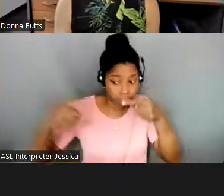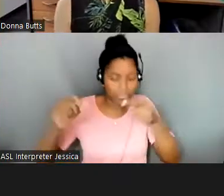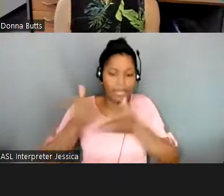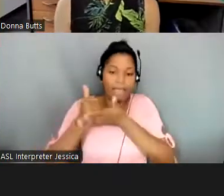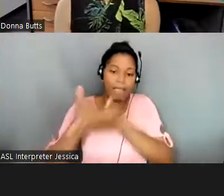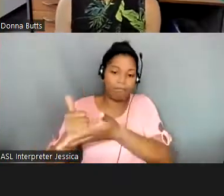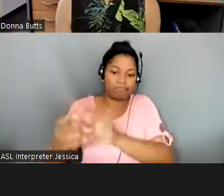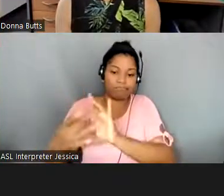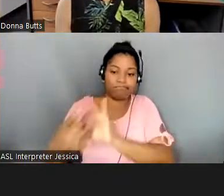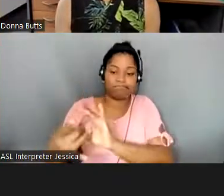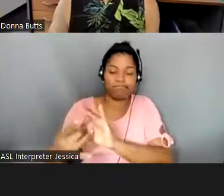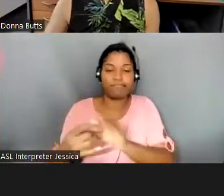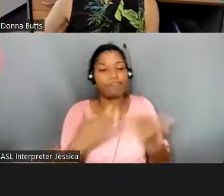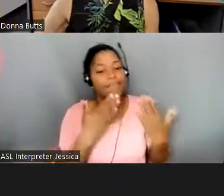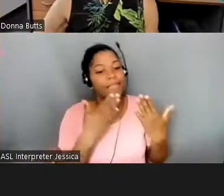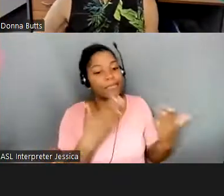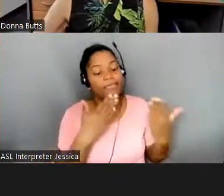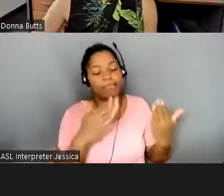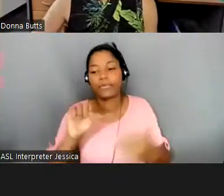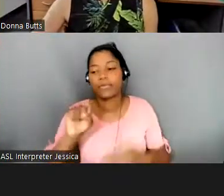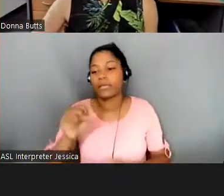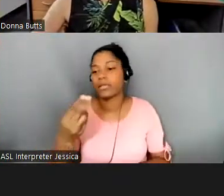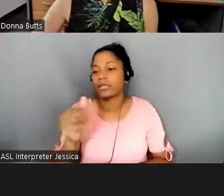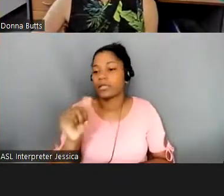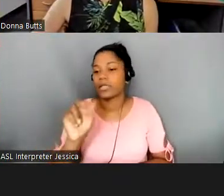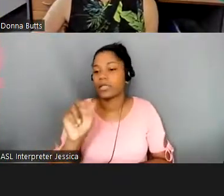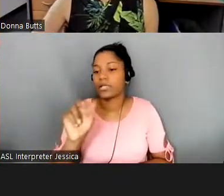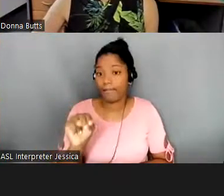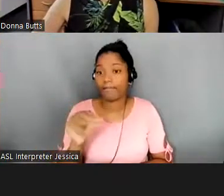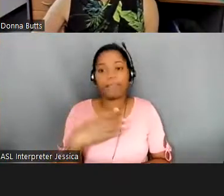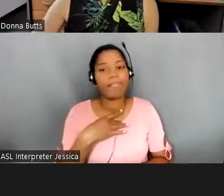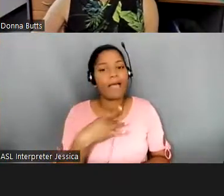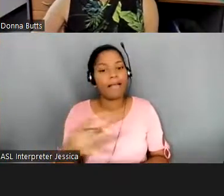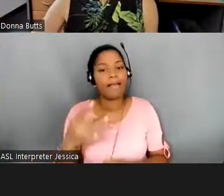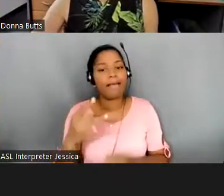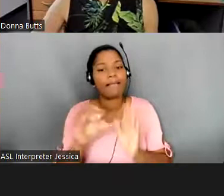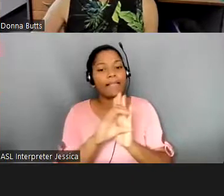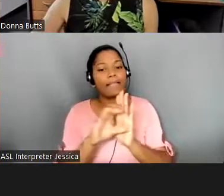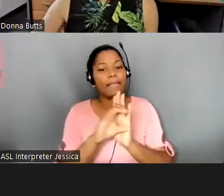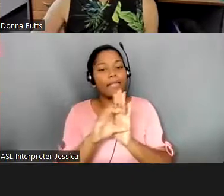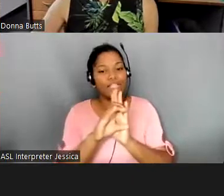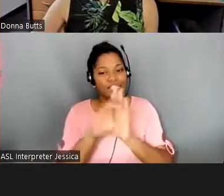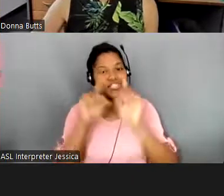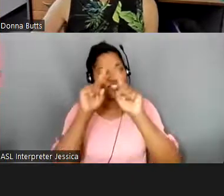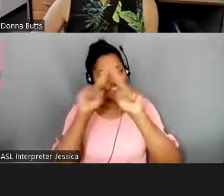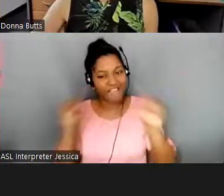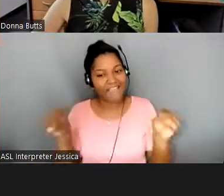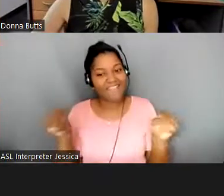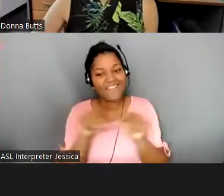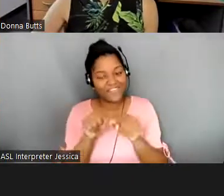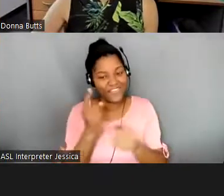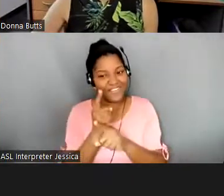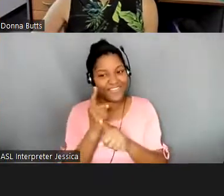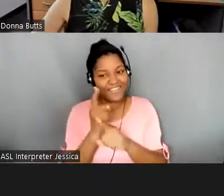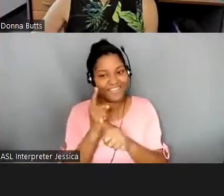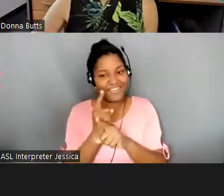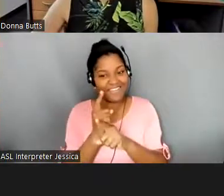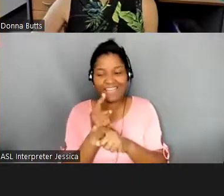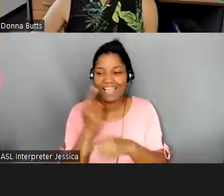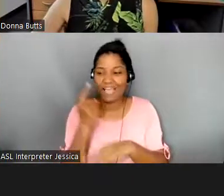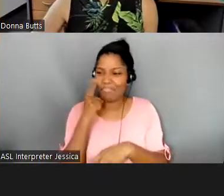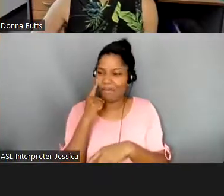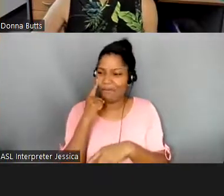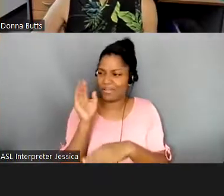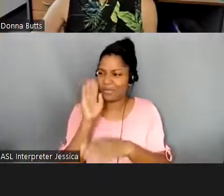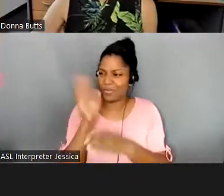That's great. Thank you. Shannon. I love the image of a triangle. I thought like I was going to talk about